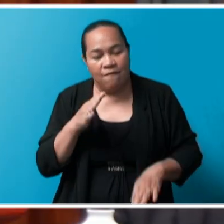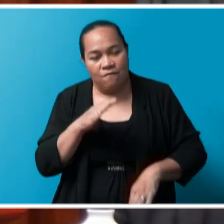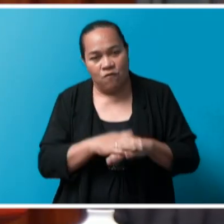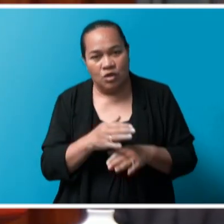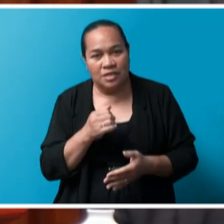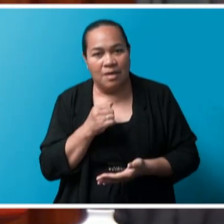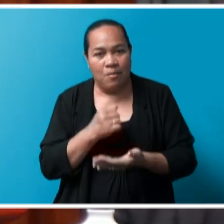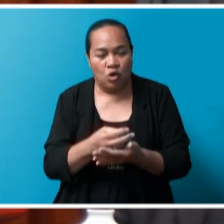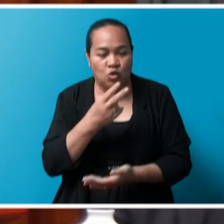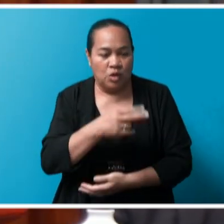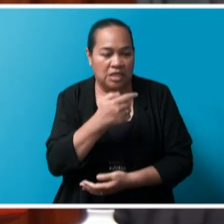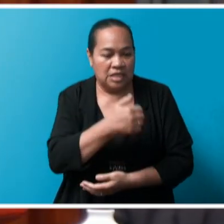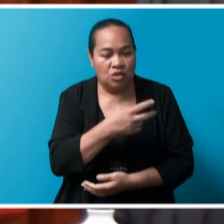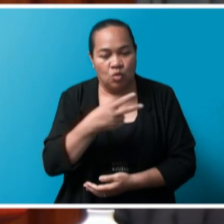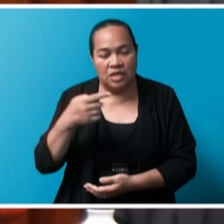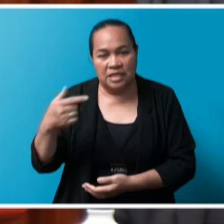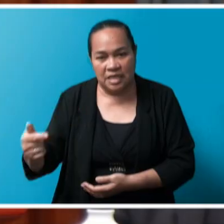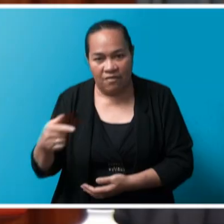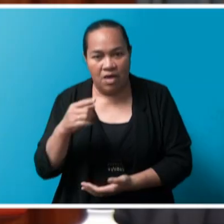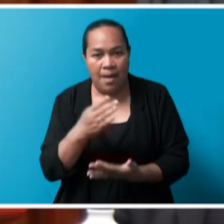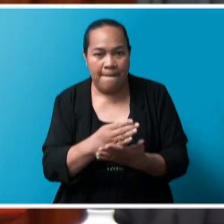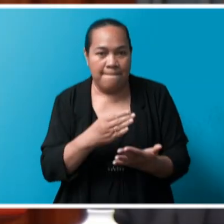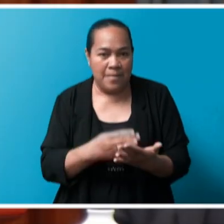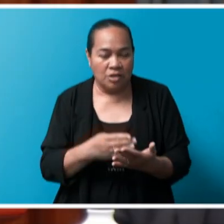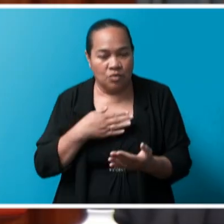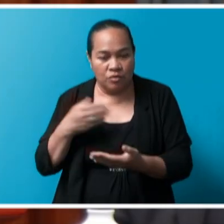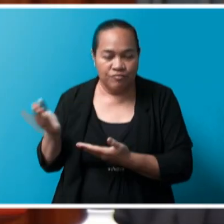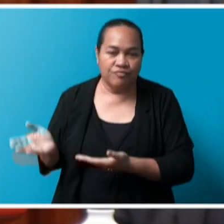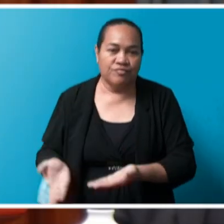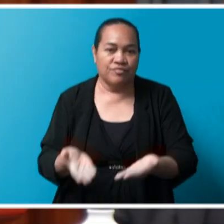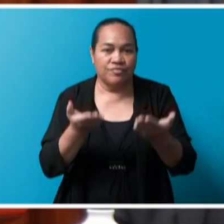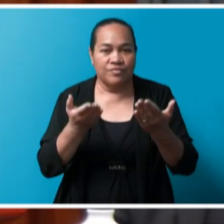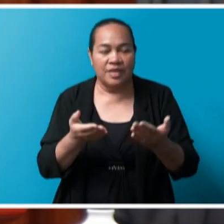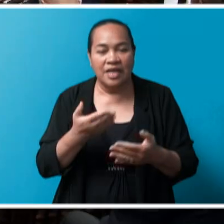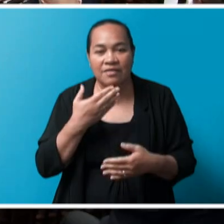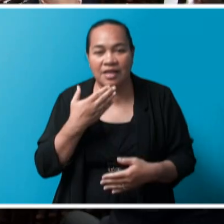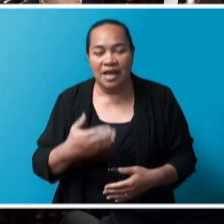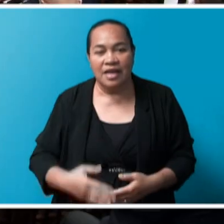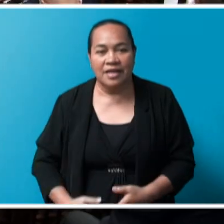2026-2027 national budget and commend it to the August House. Now, election.